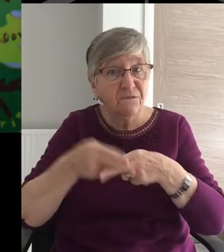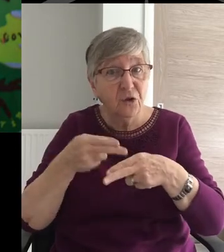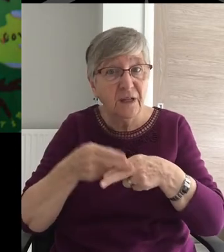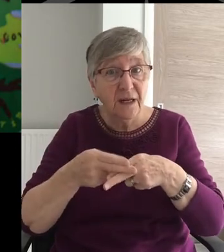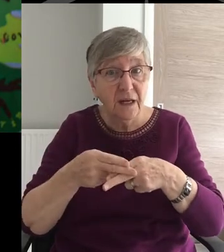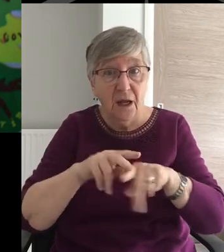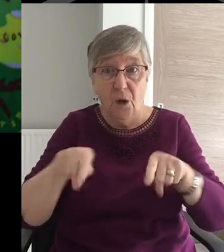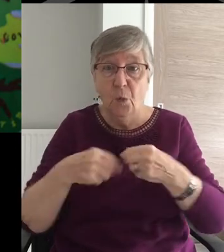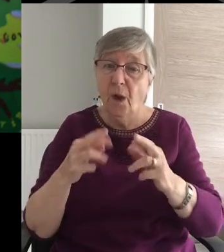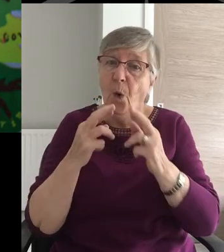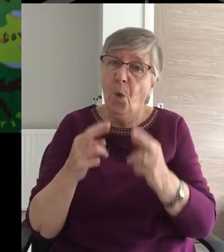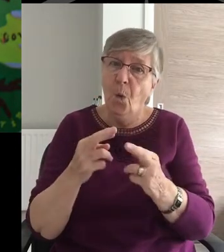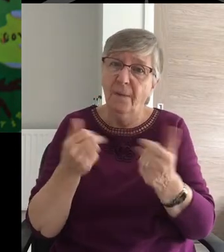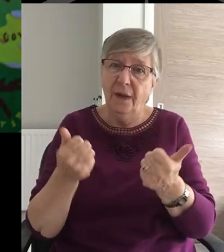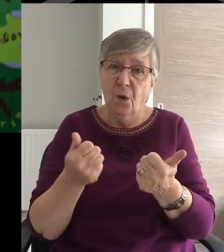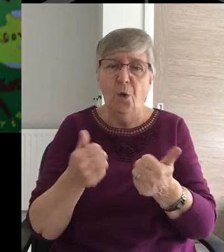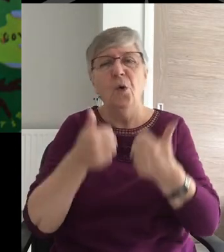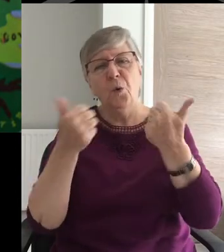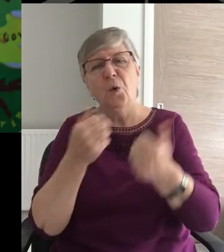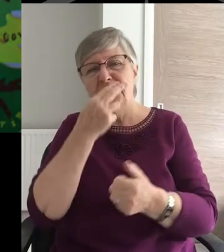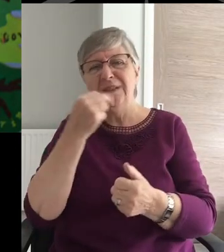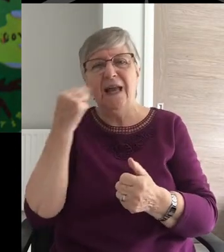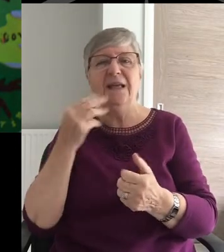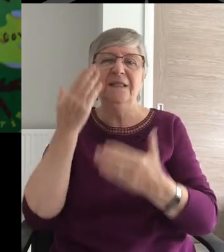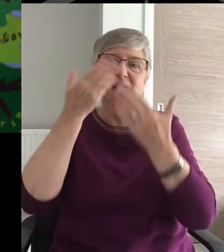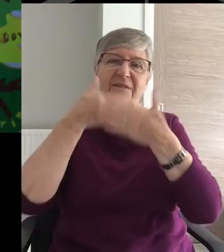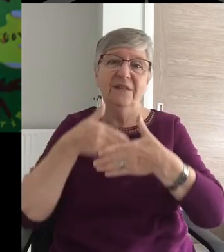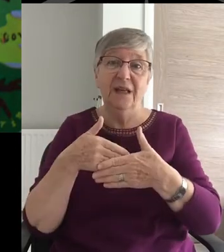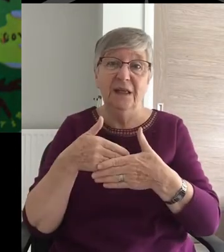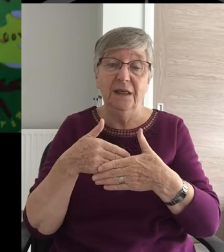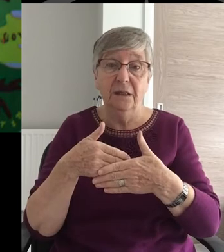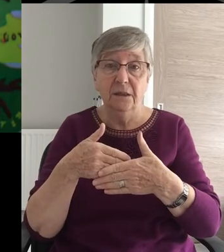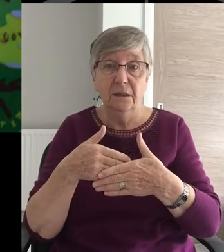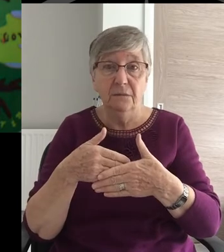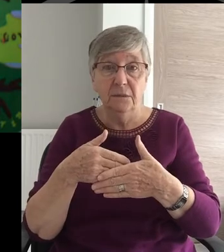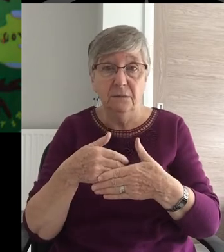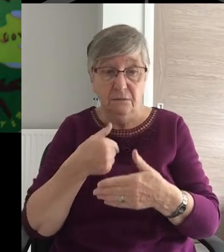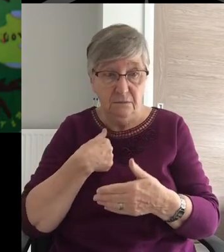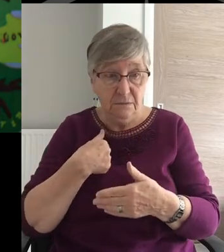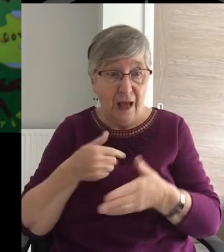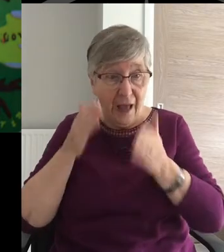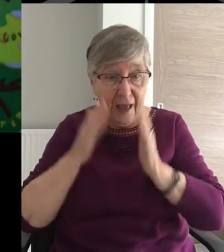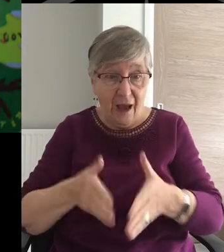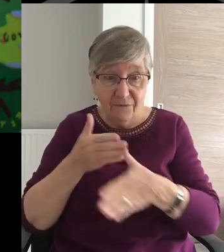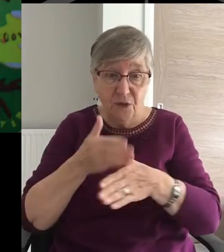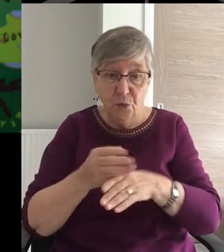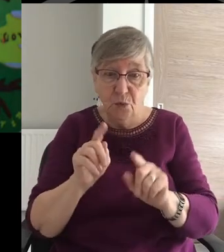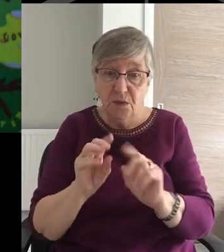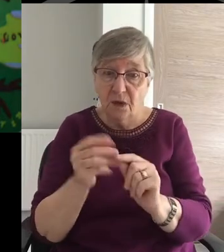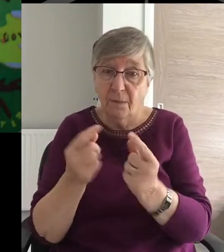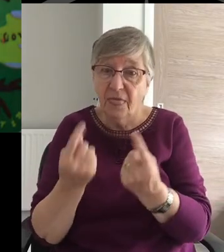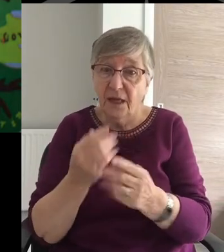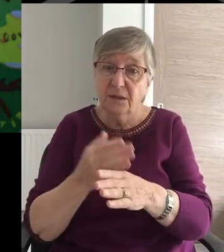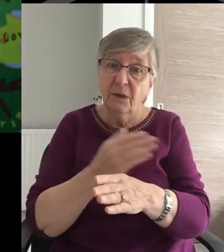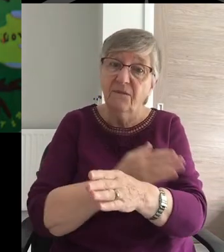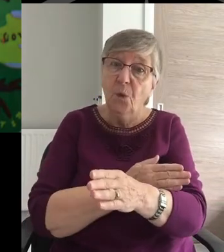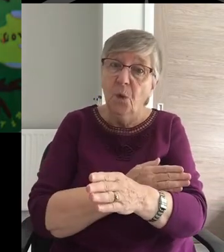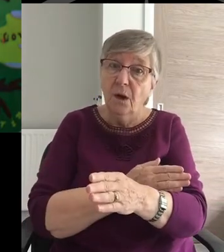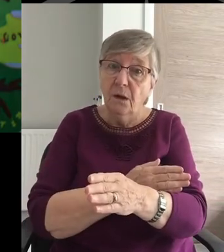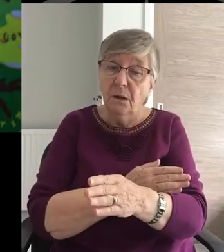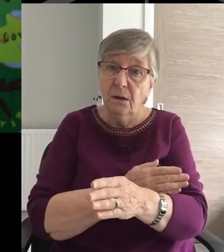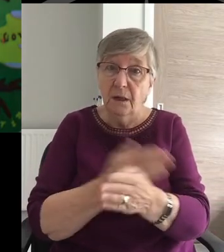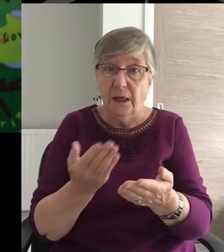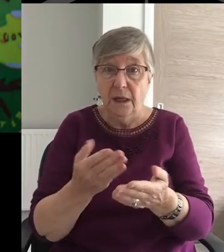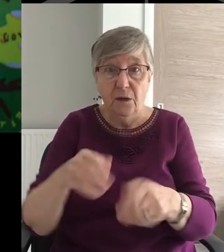were hoping for a really nice evening together. Well, there are things we have to do beforehand. There are things that we have to get